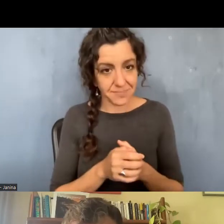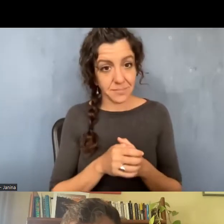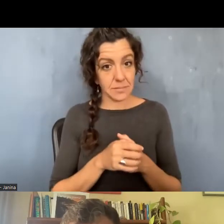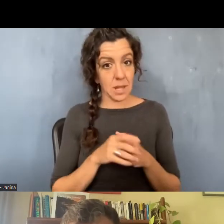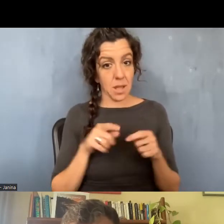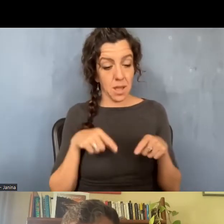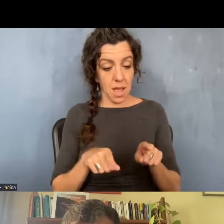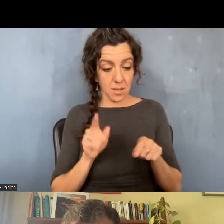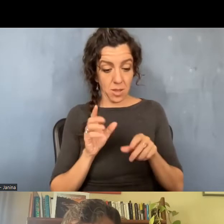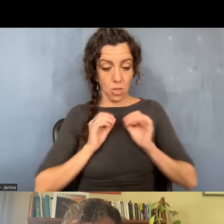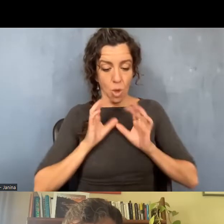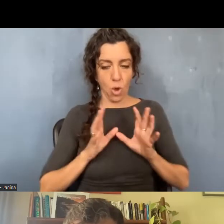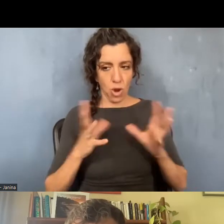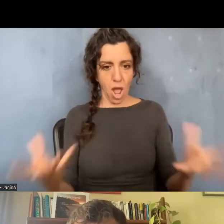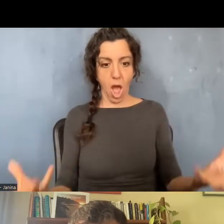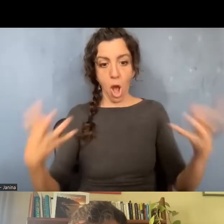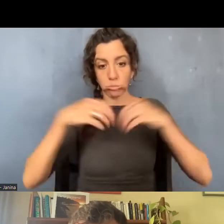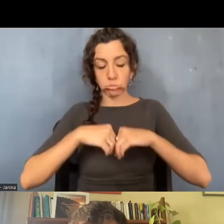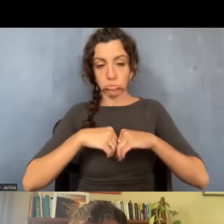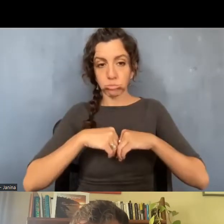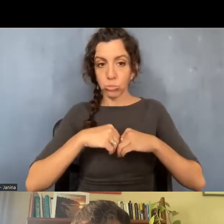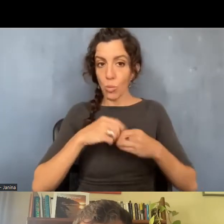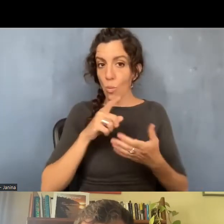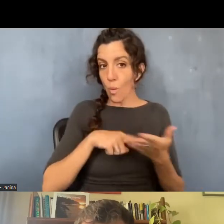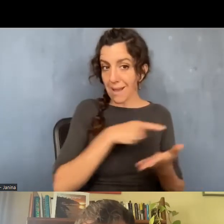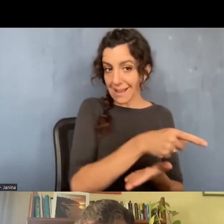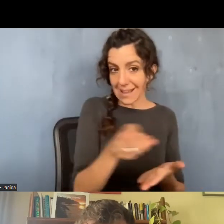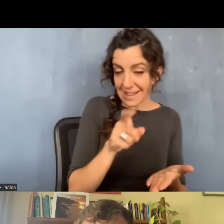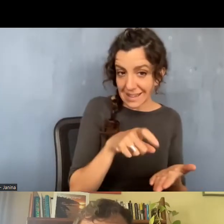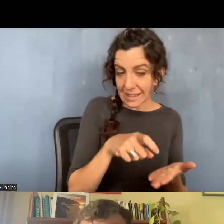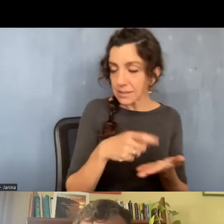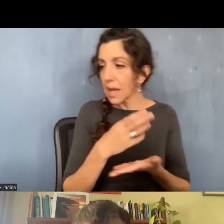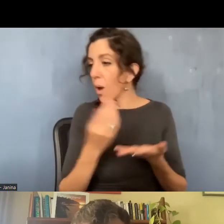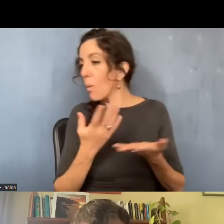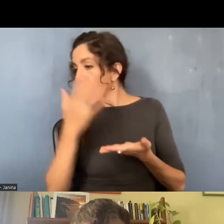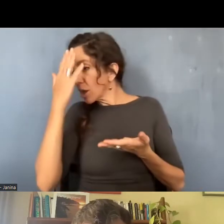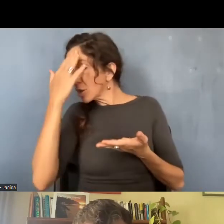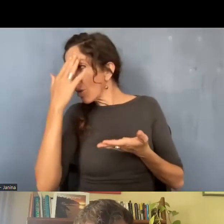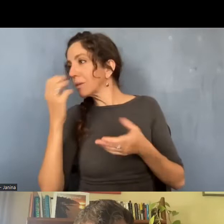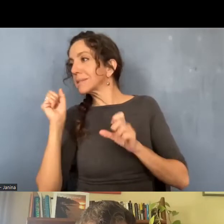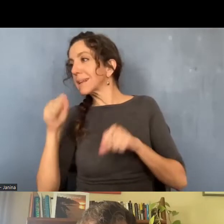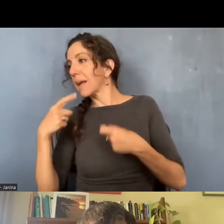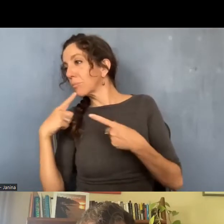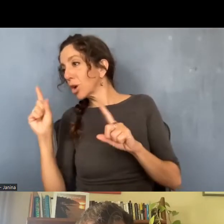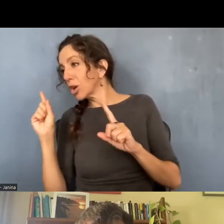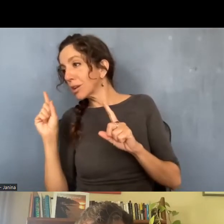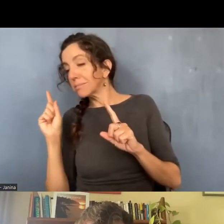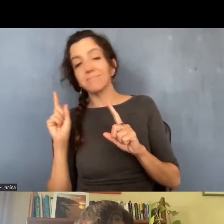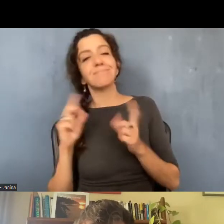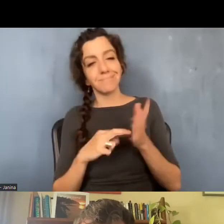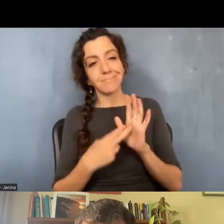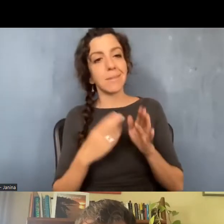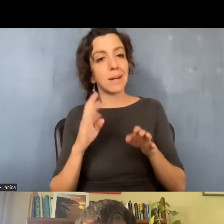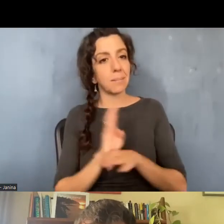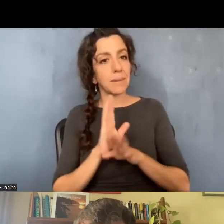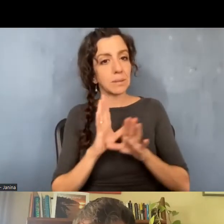knowledge, in combining what the community needs and wants with what is available and possible, that the business owner is able to open a